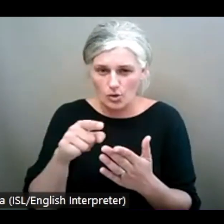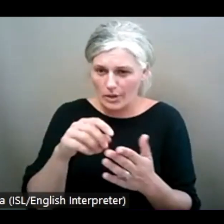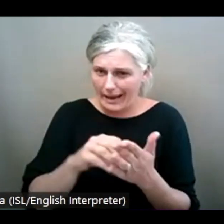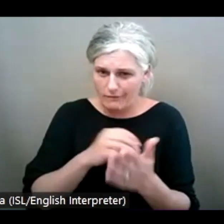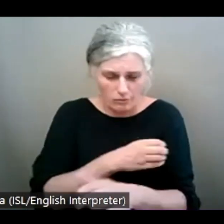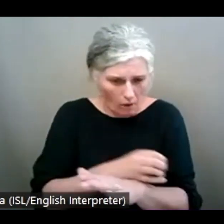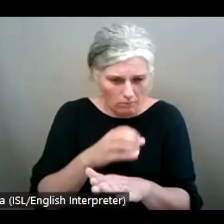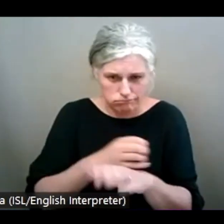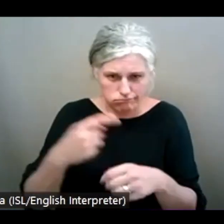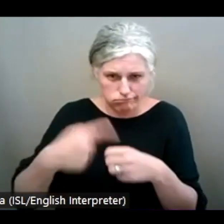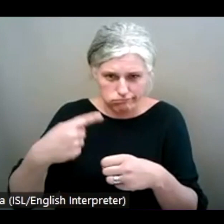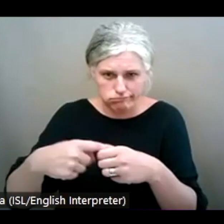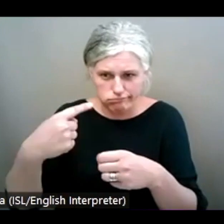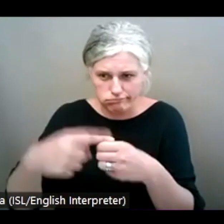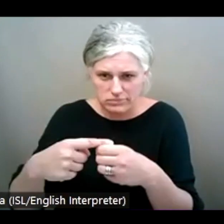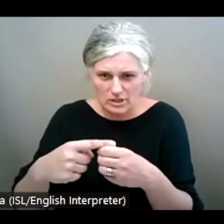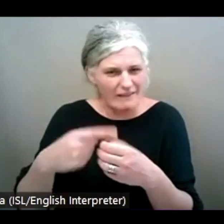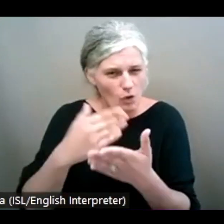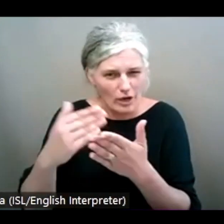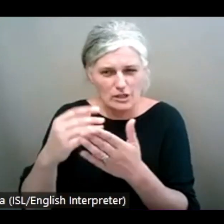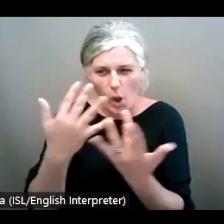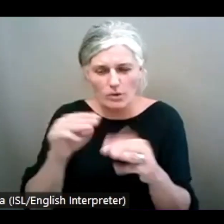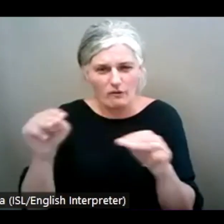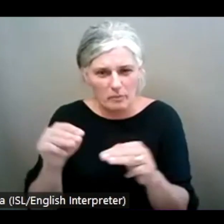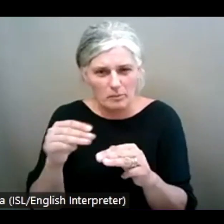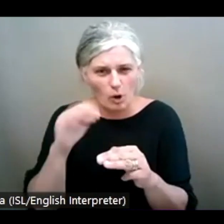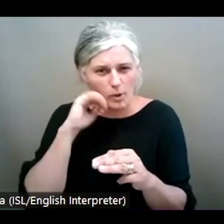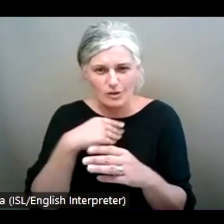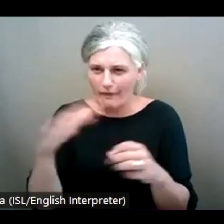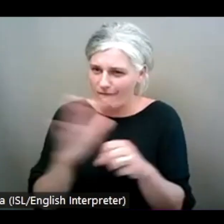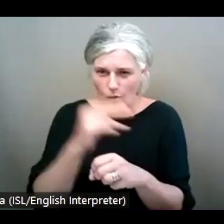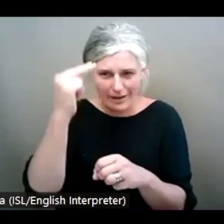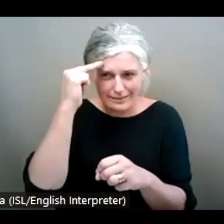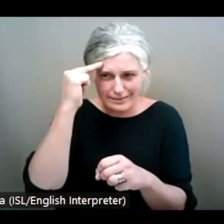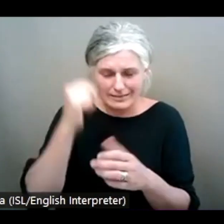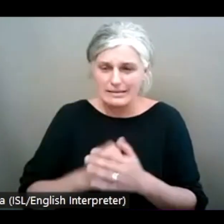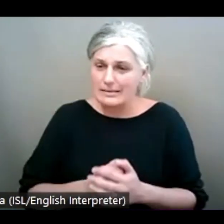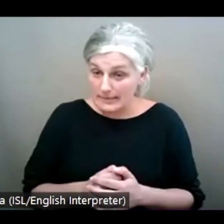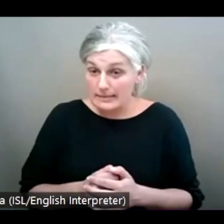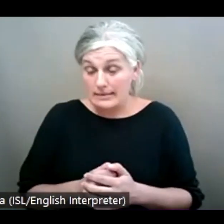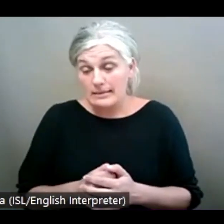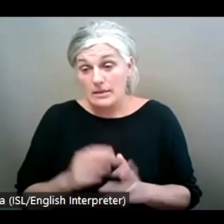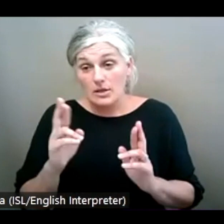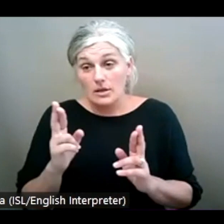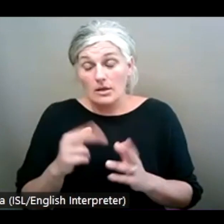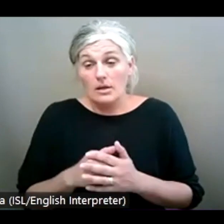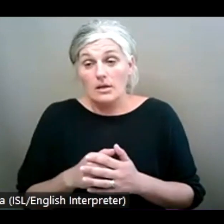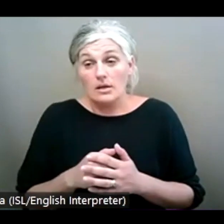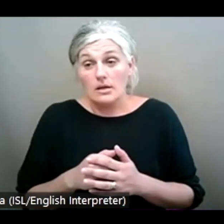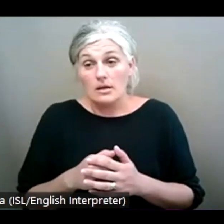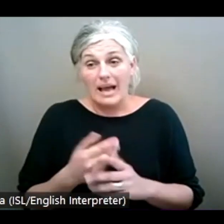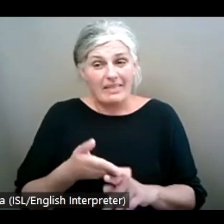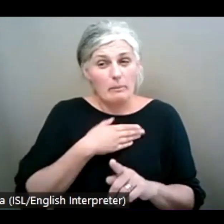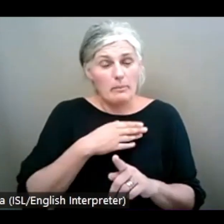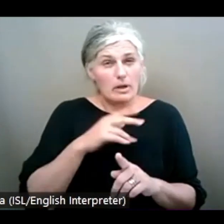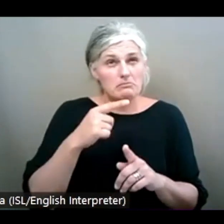to correct them. Why do you think that resistance is, James? You mentioned there about Peter, and it's been around since even before the 70s, but